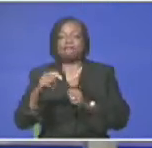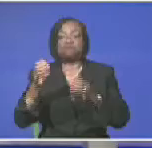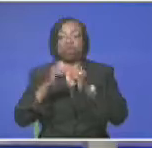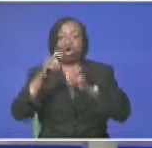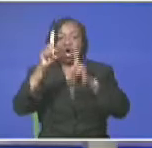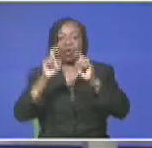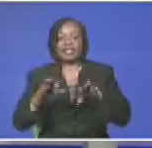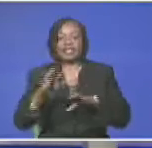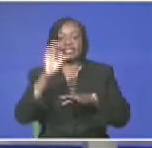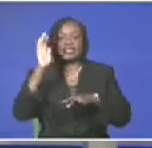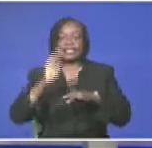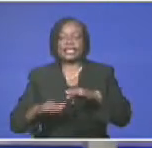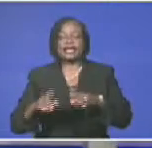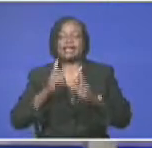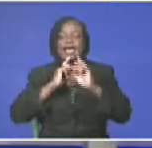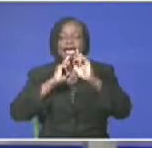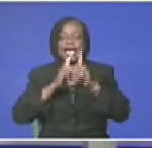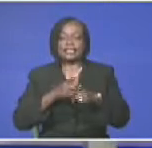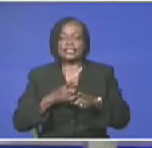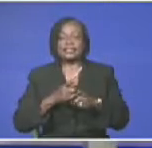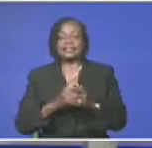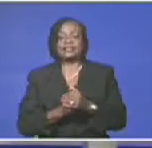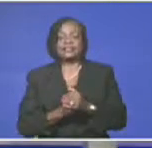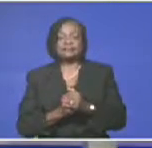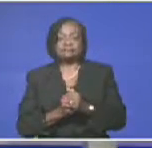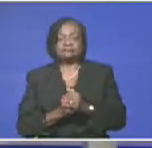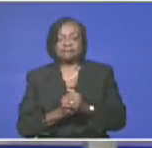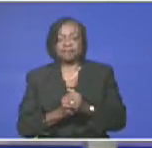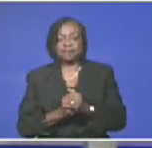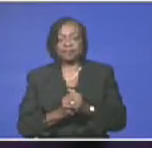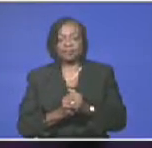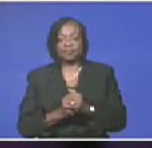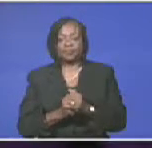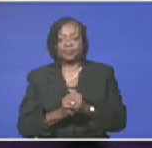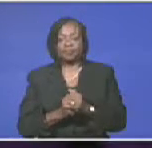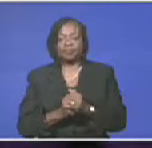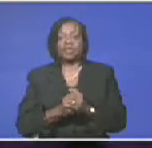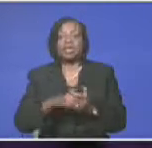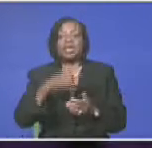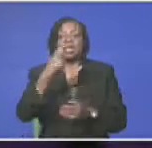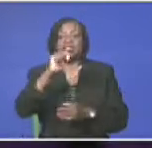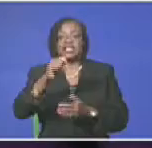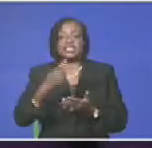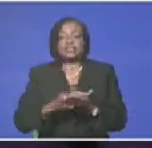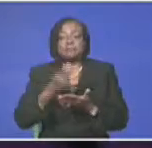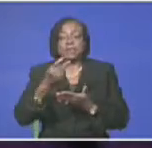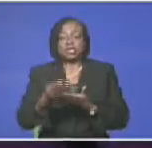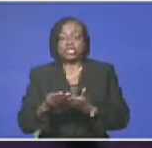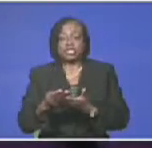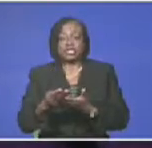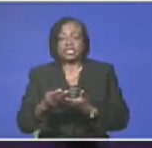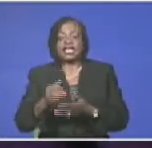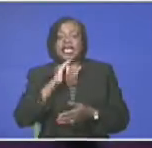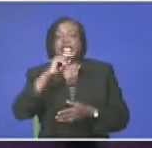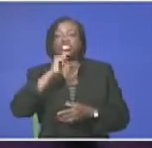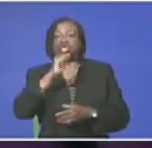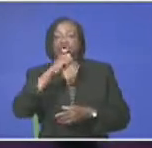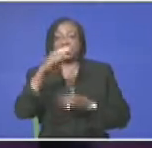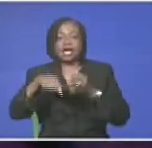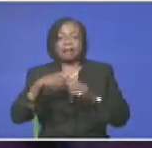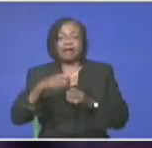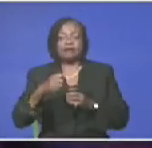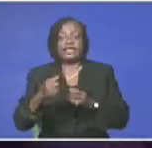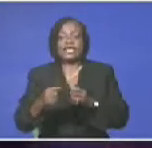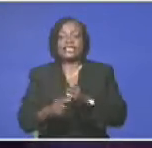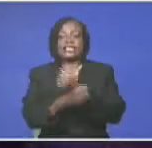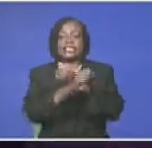was speaking on the resolution in the House of Assembly Thursday afternoon. This purchase, in my opinion, Mr. Speaker, is not about saving the Grand